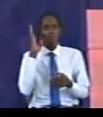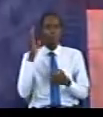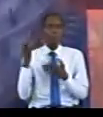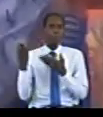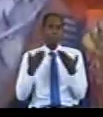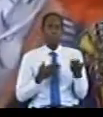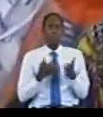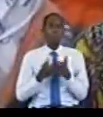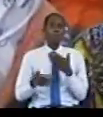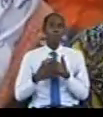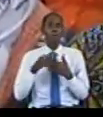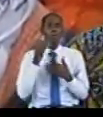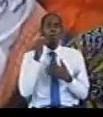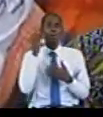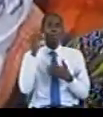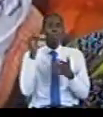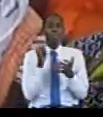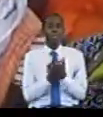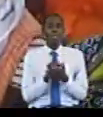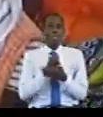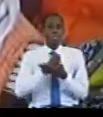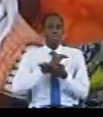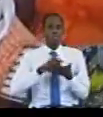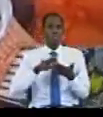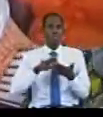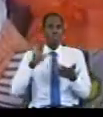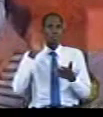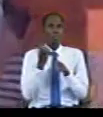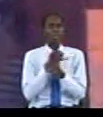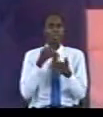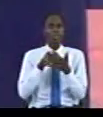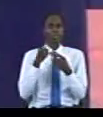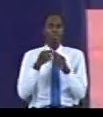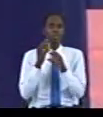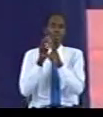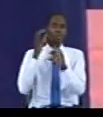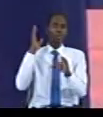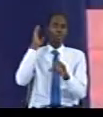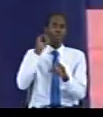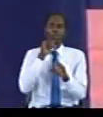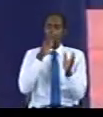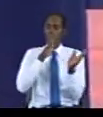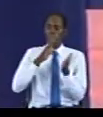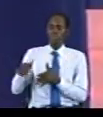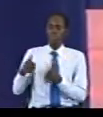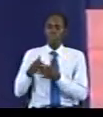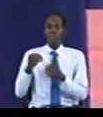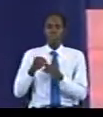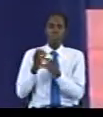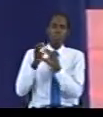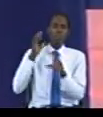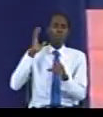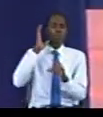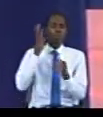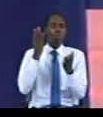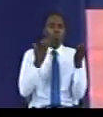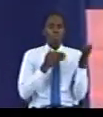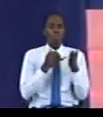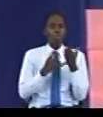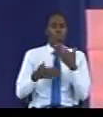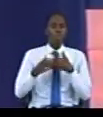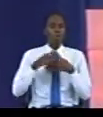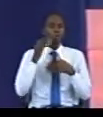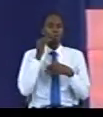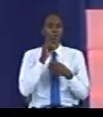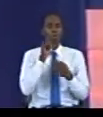home. That's an occasion. You take it to the boss, you not drop it to the boss, you bring it back home. And when you are coming